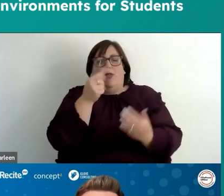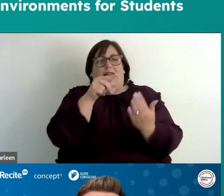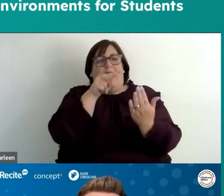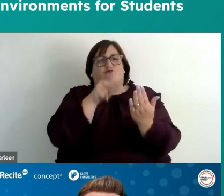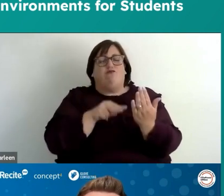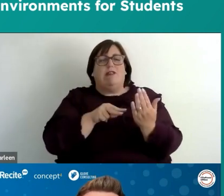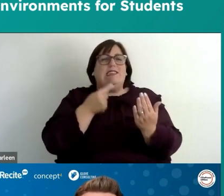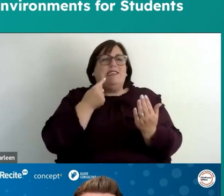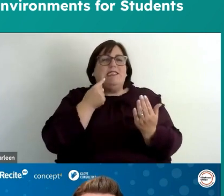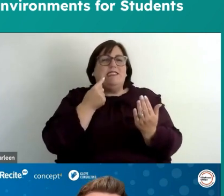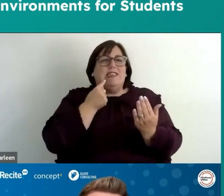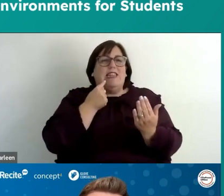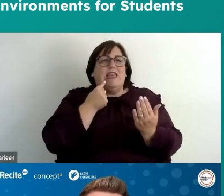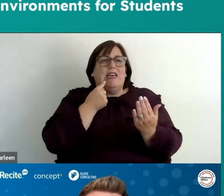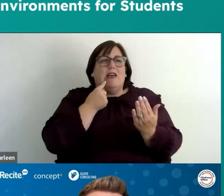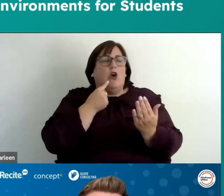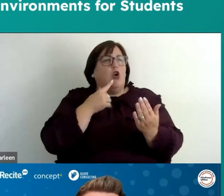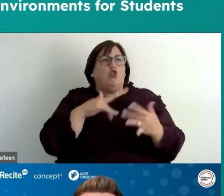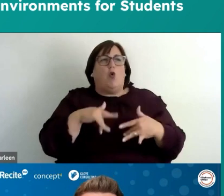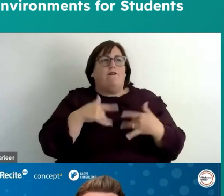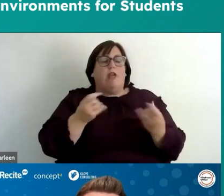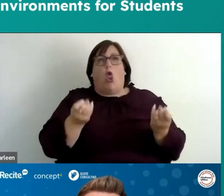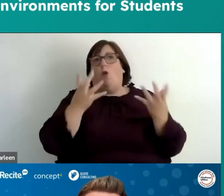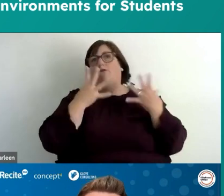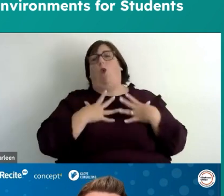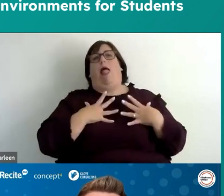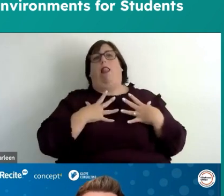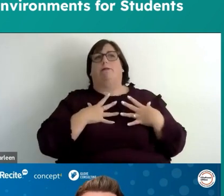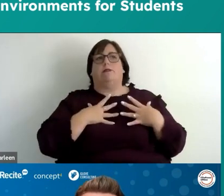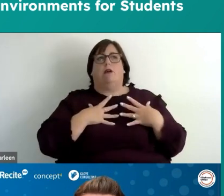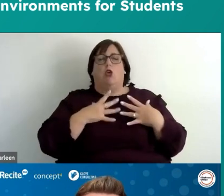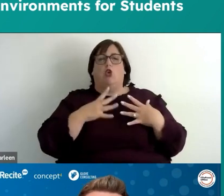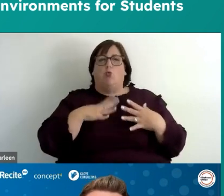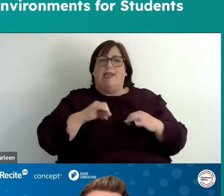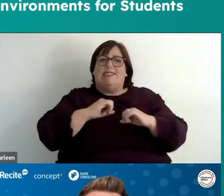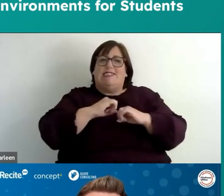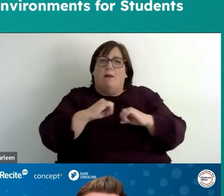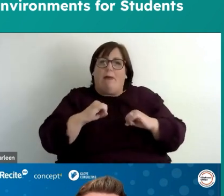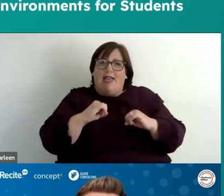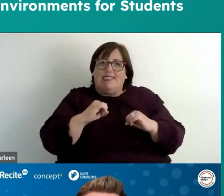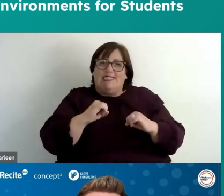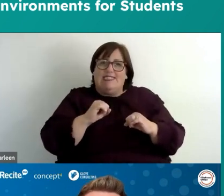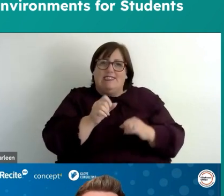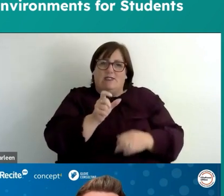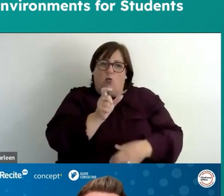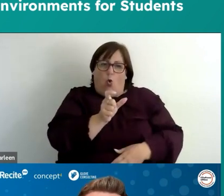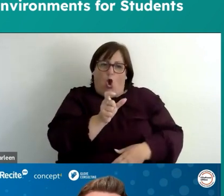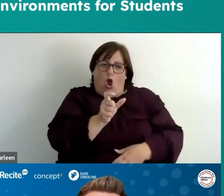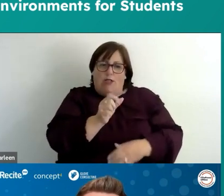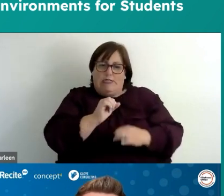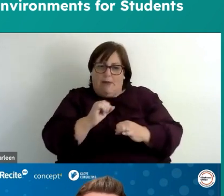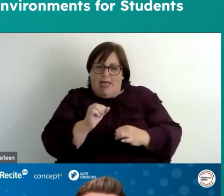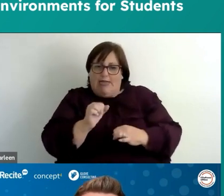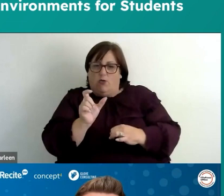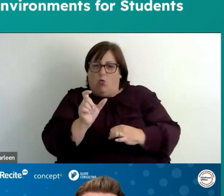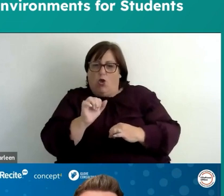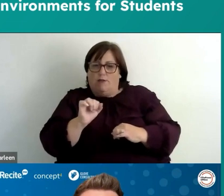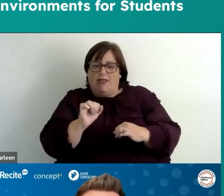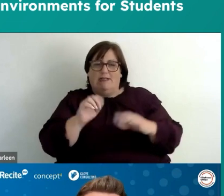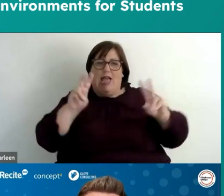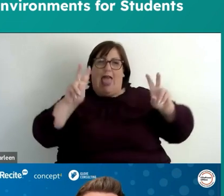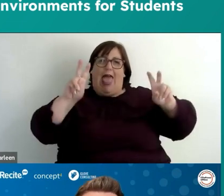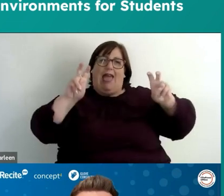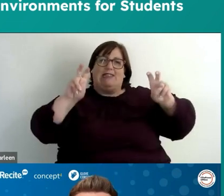feel overwhelmed. So space in between words, between paragraph, headers being used correctly, all that sort of simple stuff that